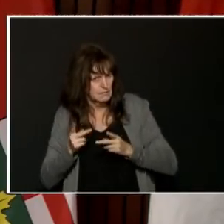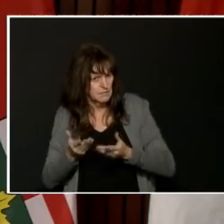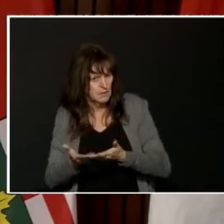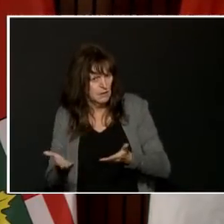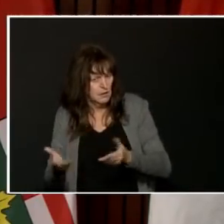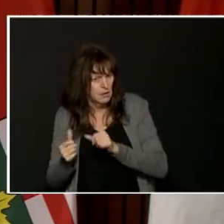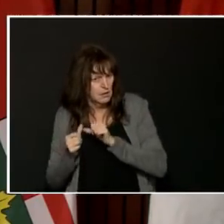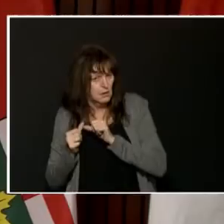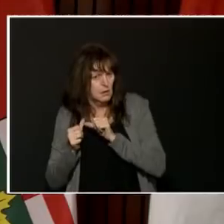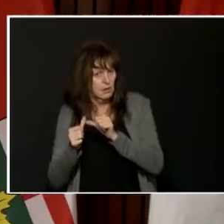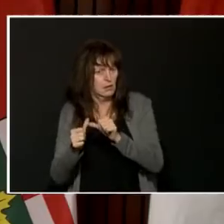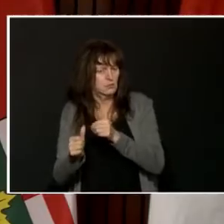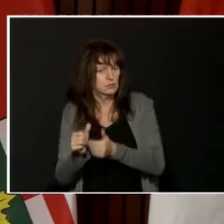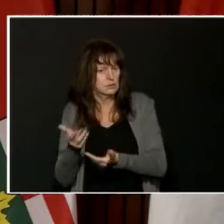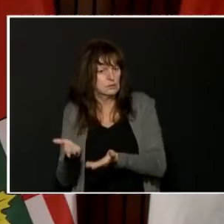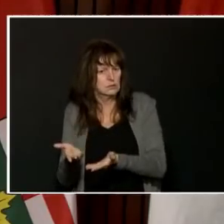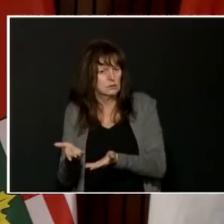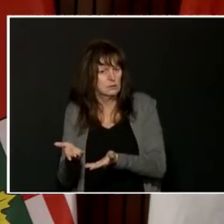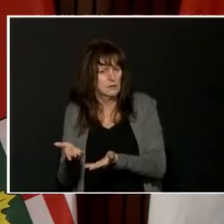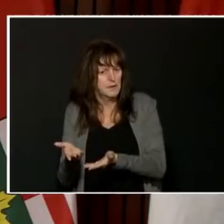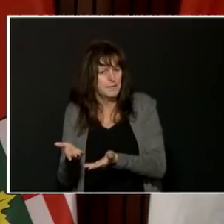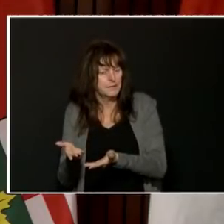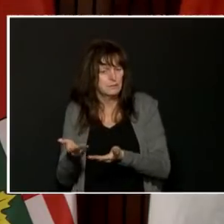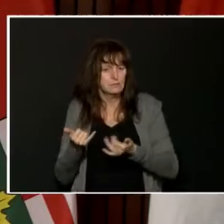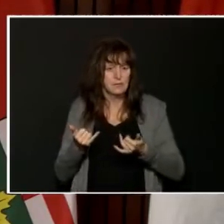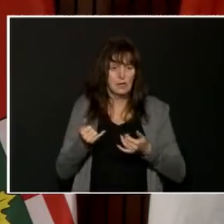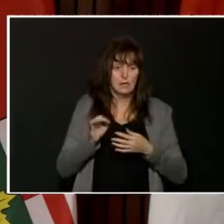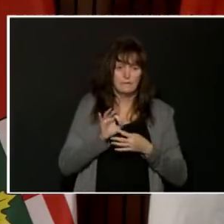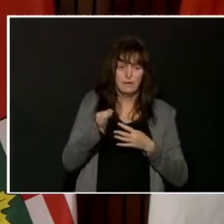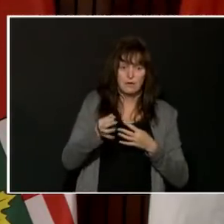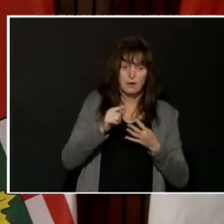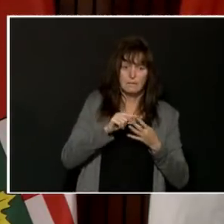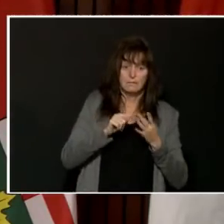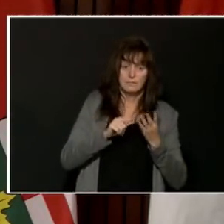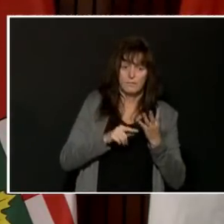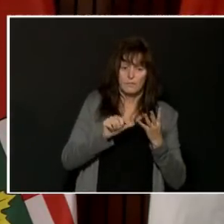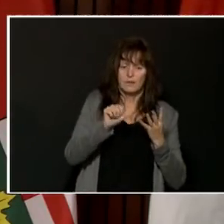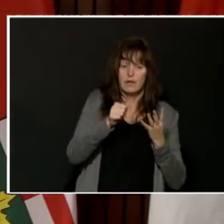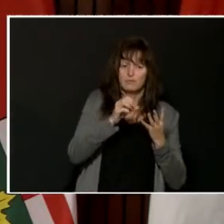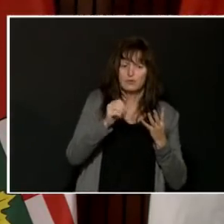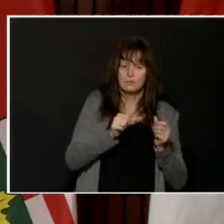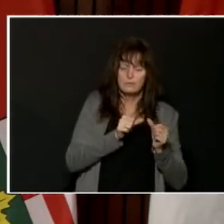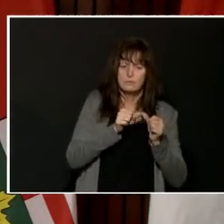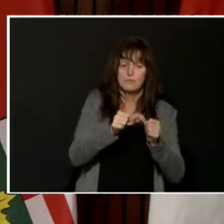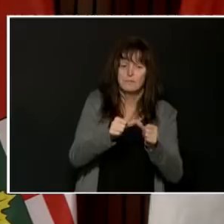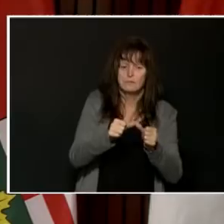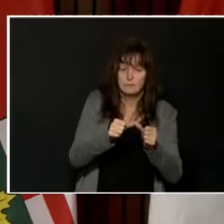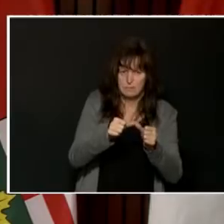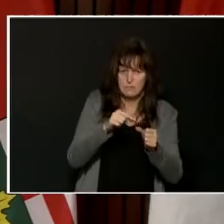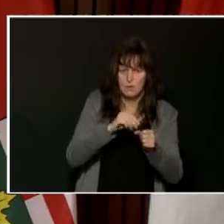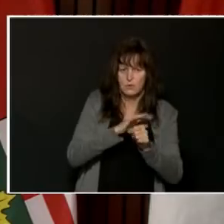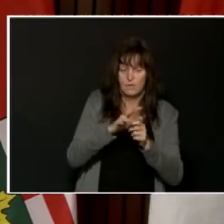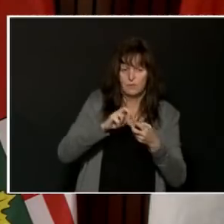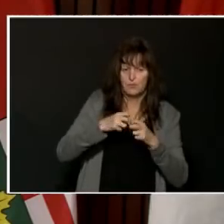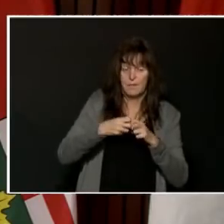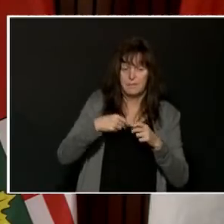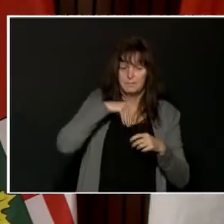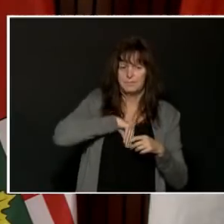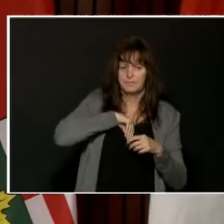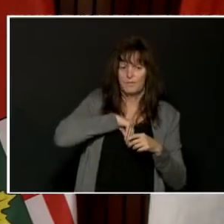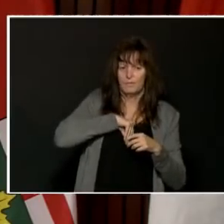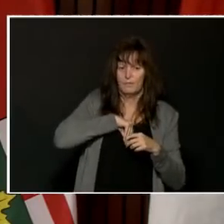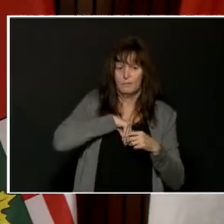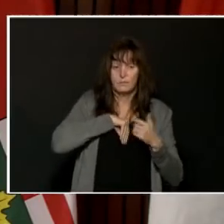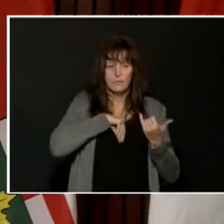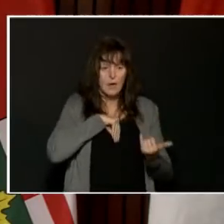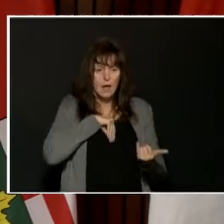had a risk of long COVID of perhaps maybe 10% with different types of symptoms. At the same time, if our assumptions about